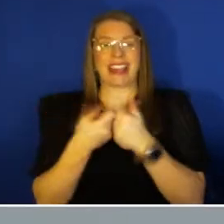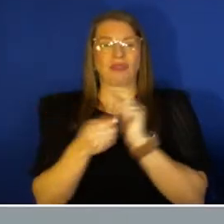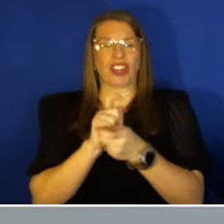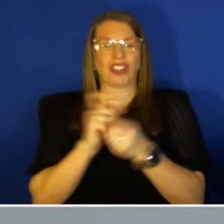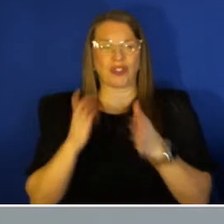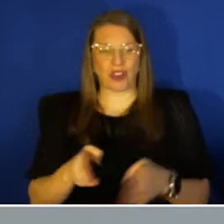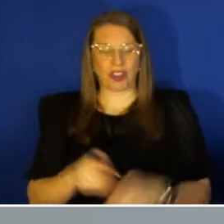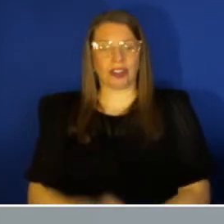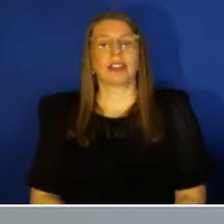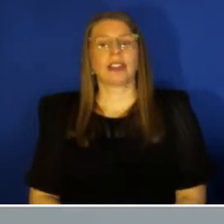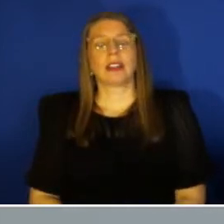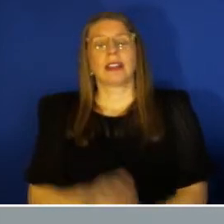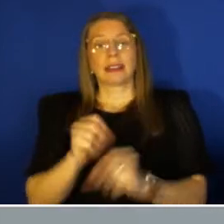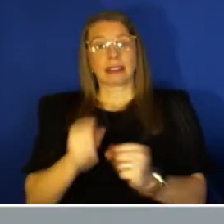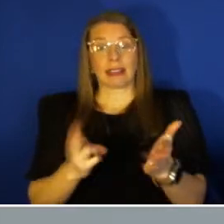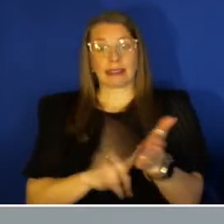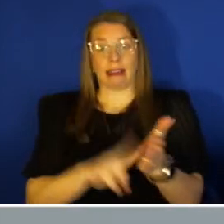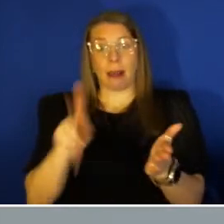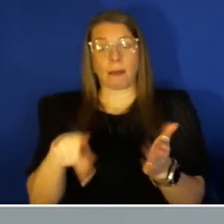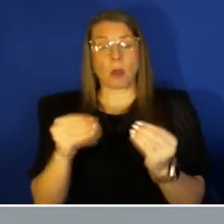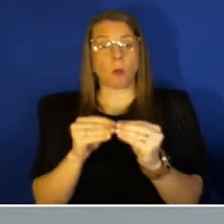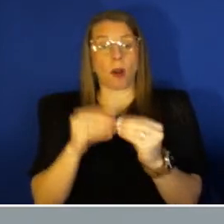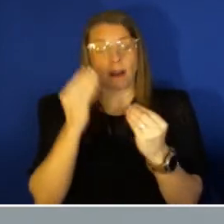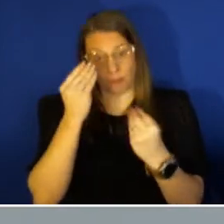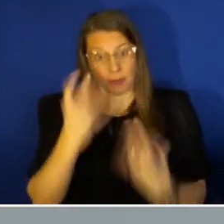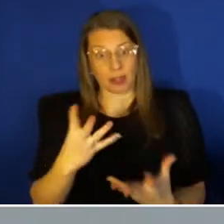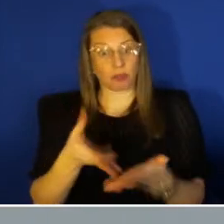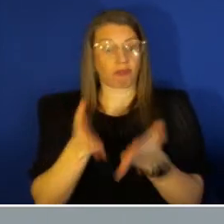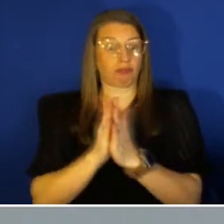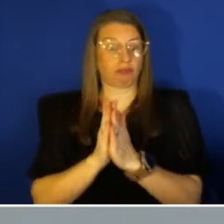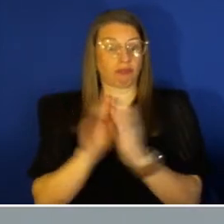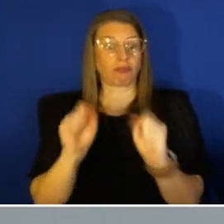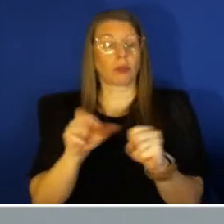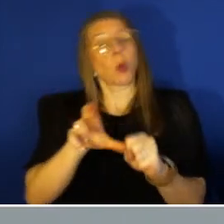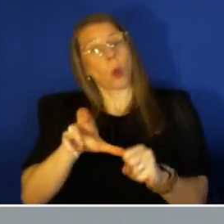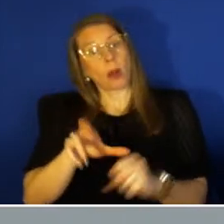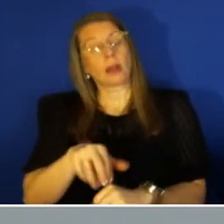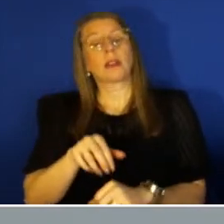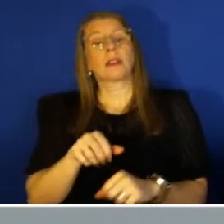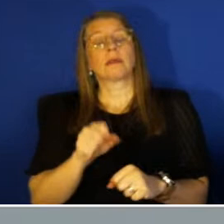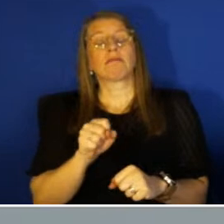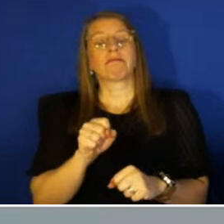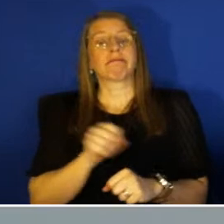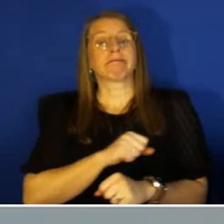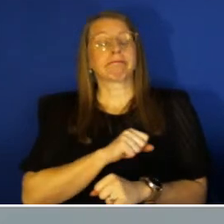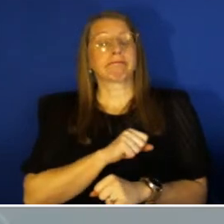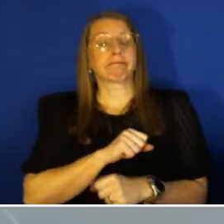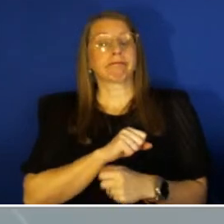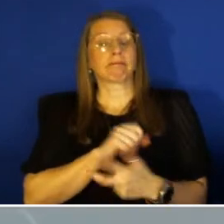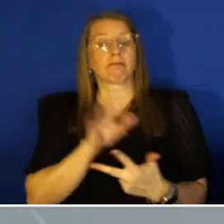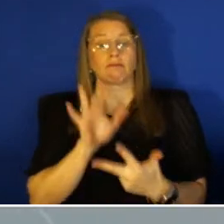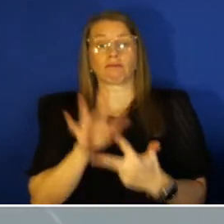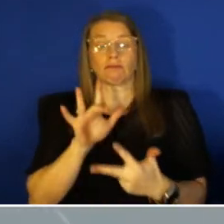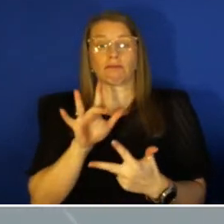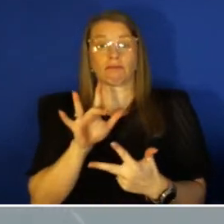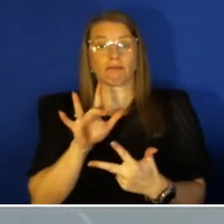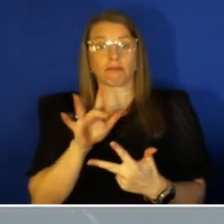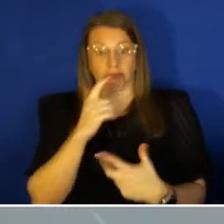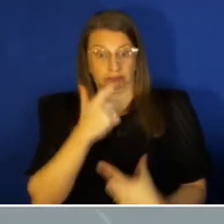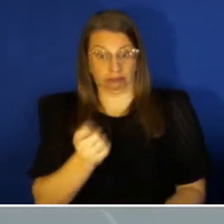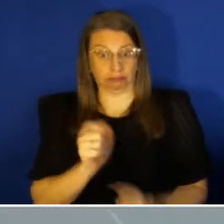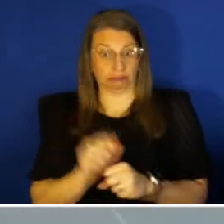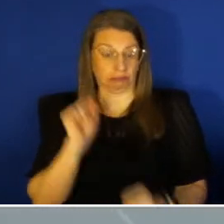sign up to request more information, or they could also just send their interest in